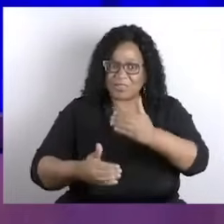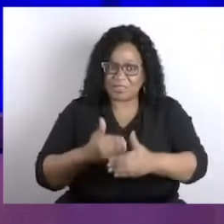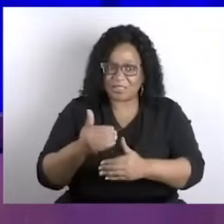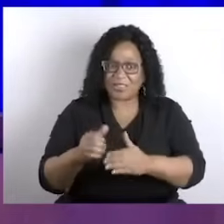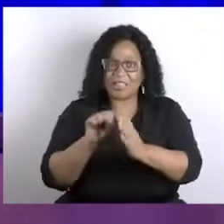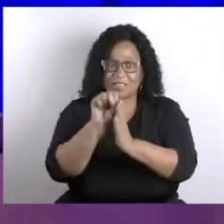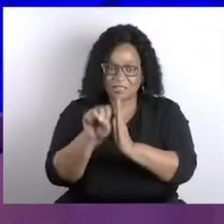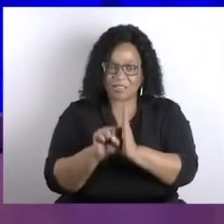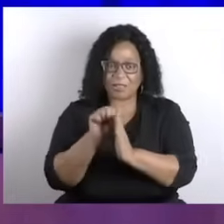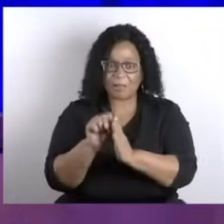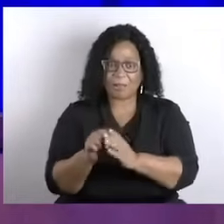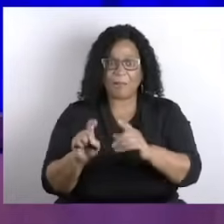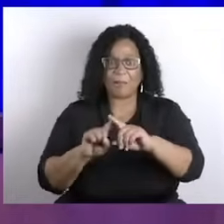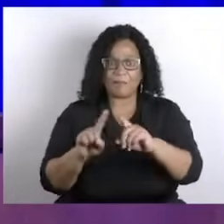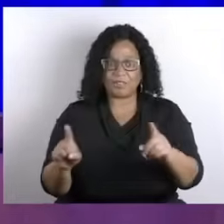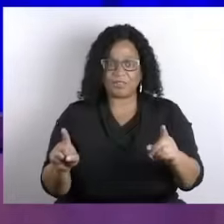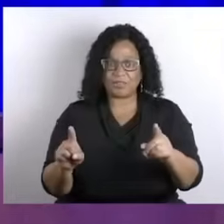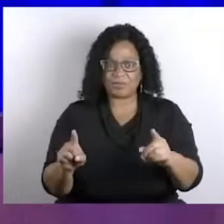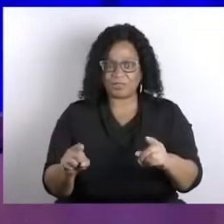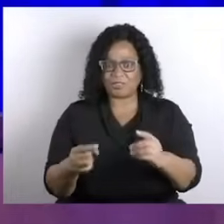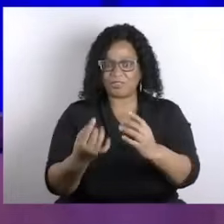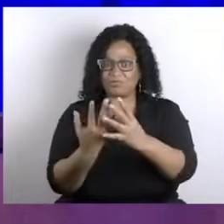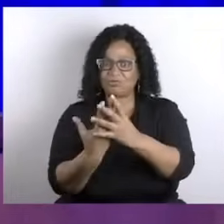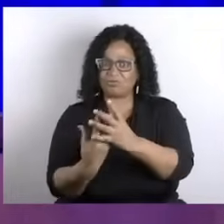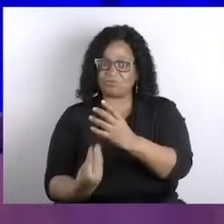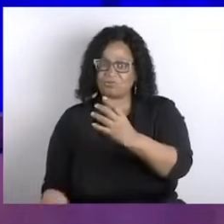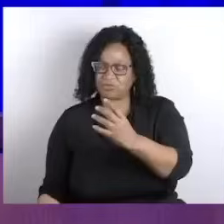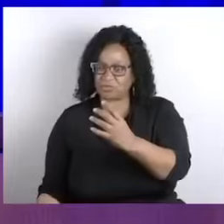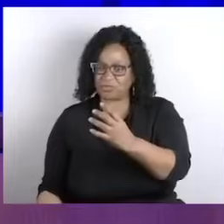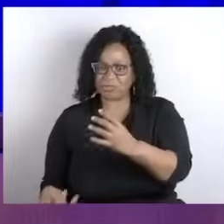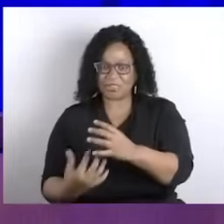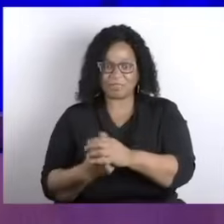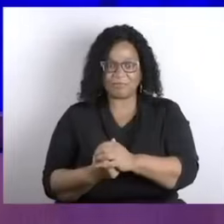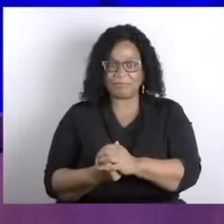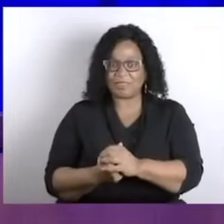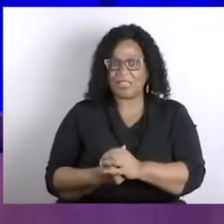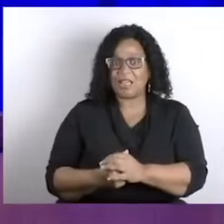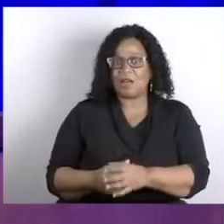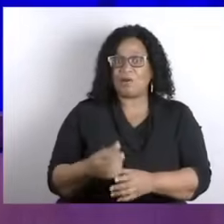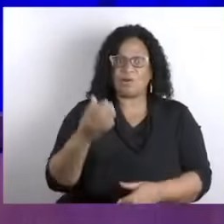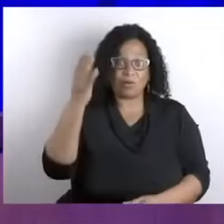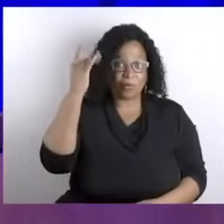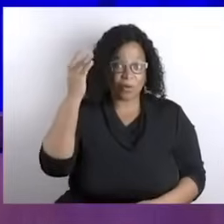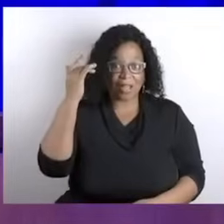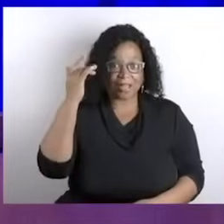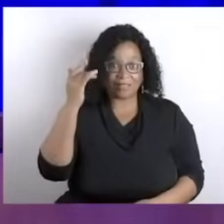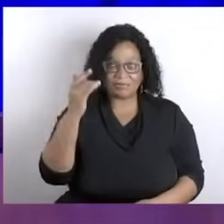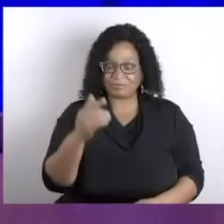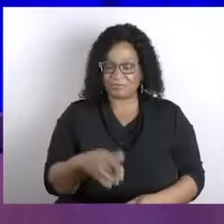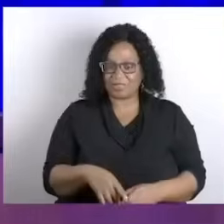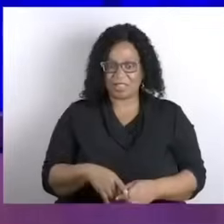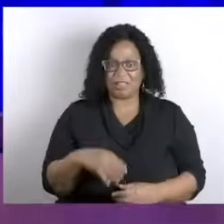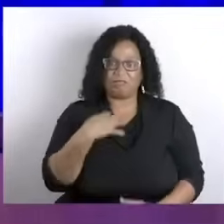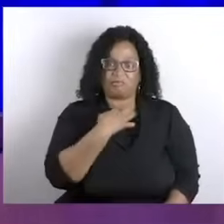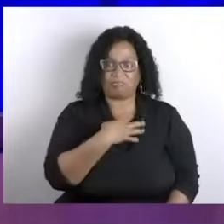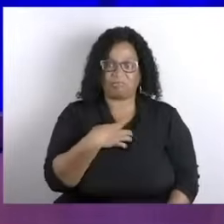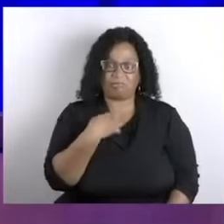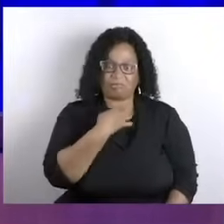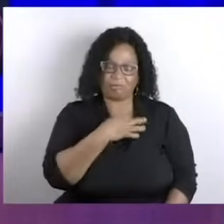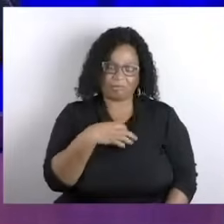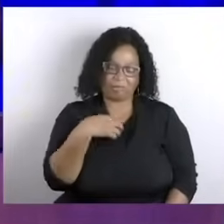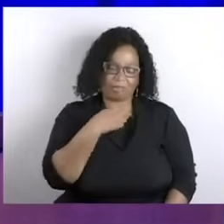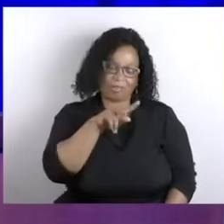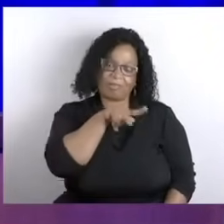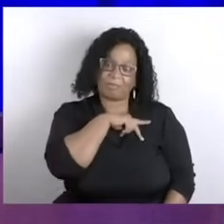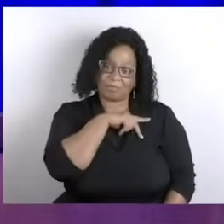but you're allowing these days to slip through your fingers because you're not being productive? You're still in your little personal pity party. It don't